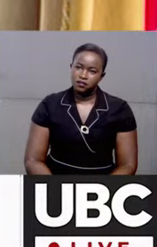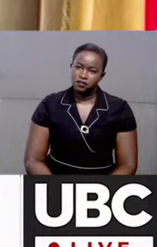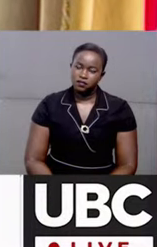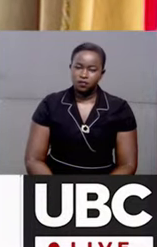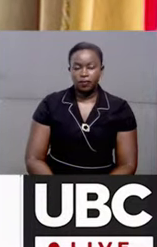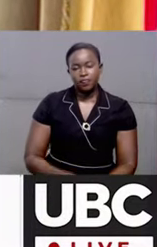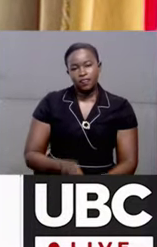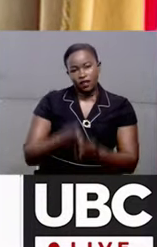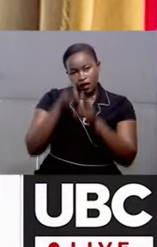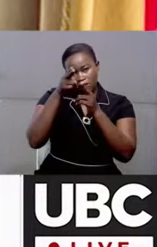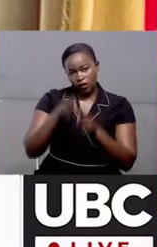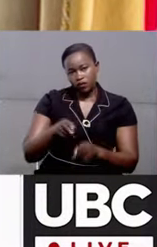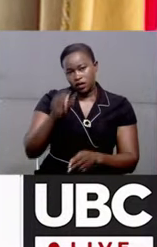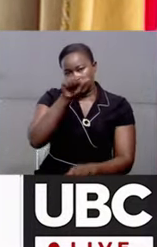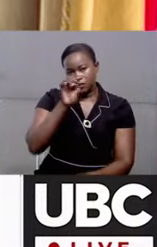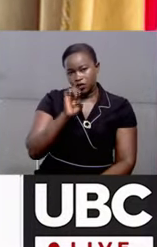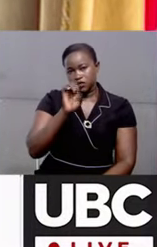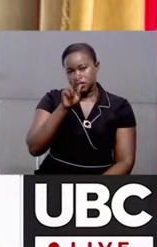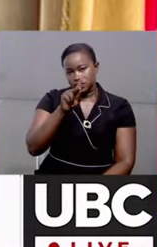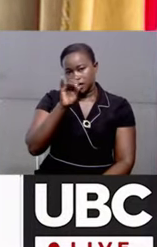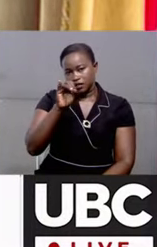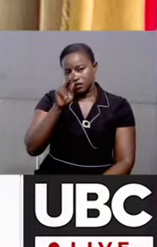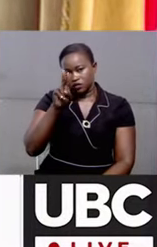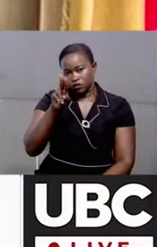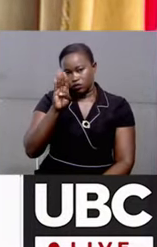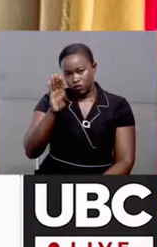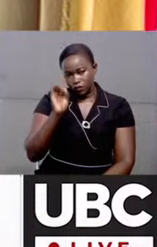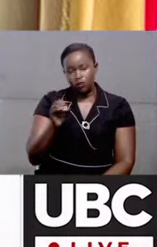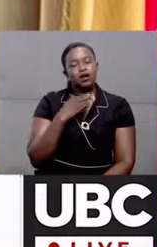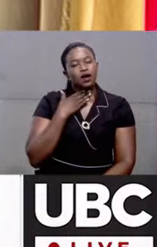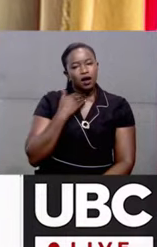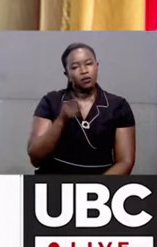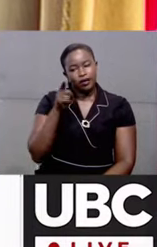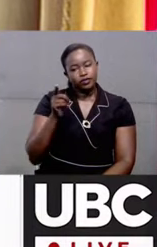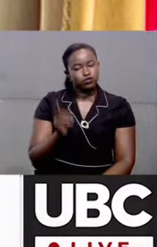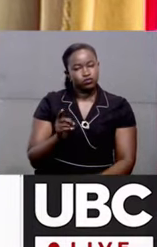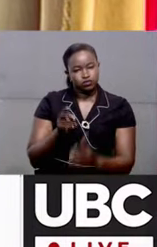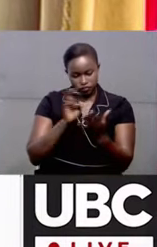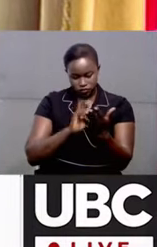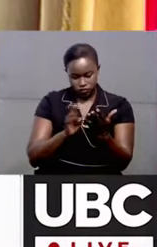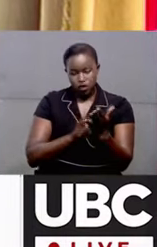Honorable Sechikubo, I want to refer you to Rule 89.